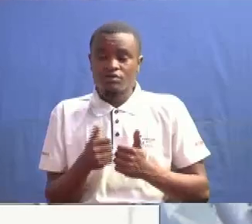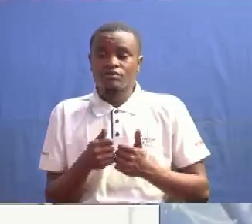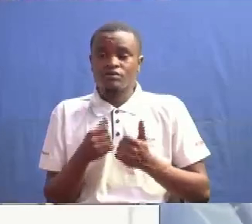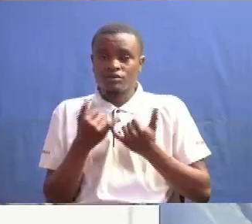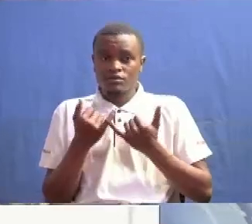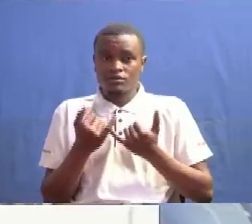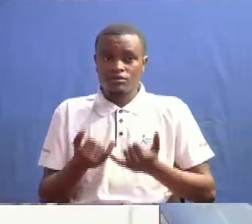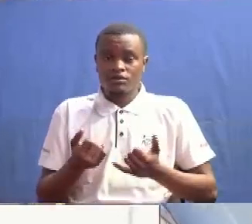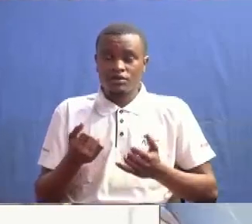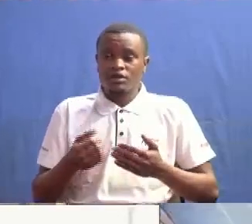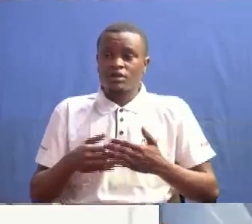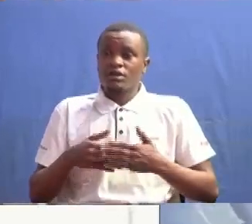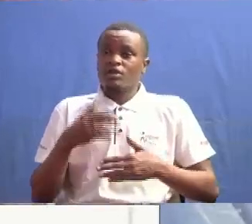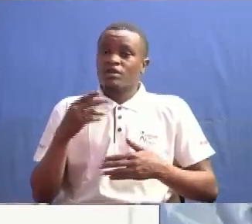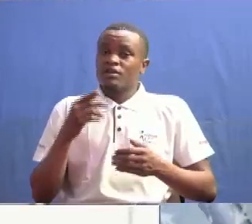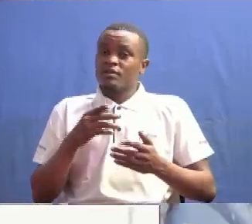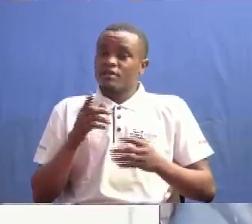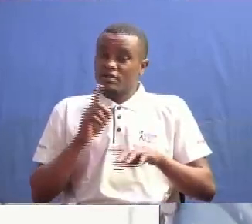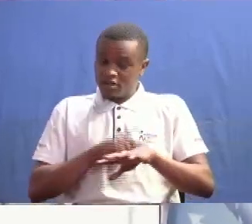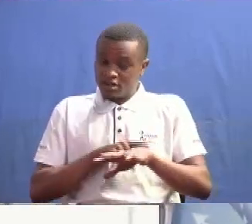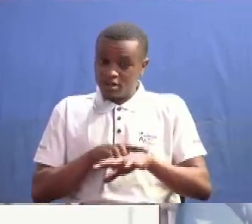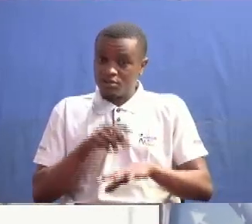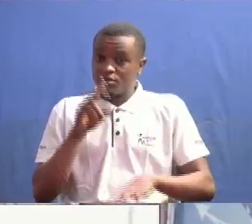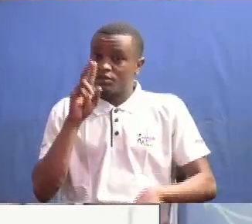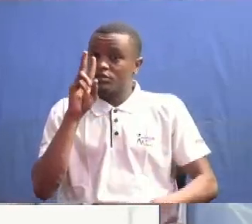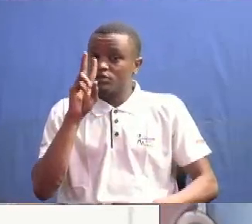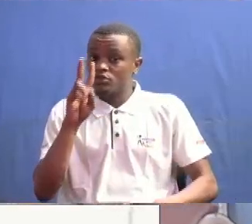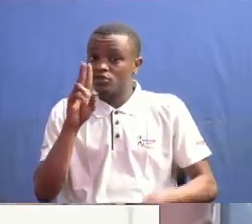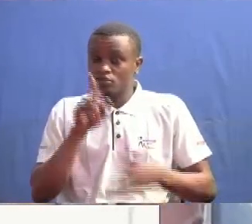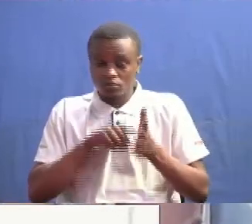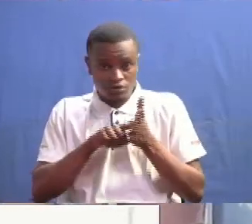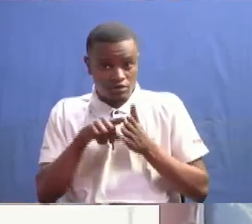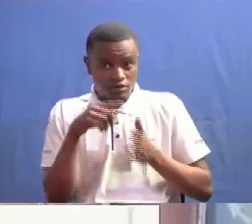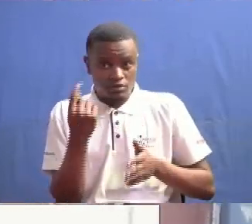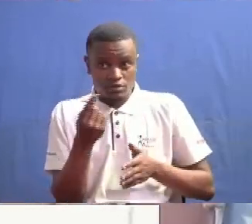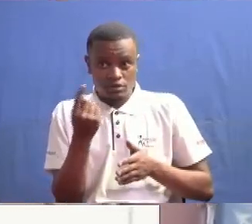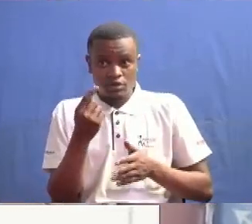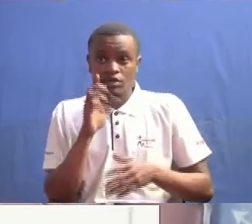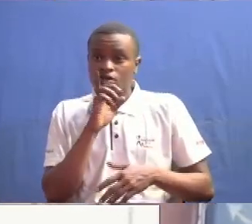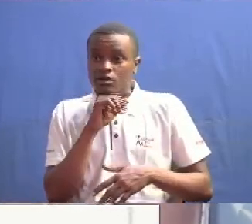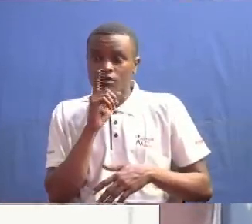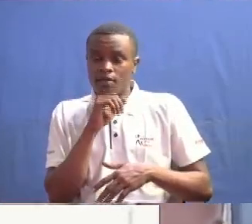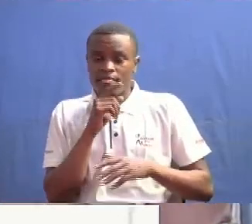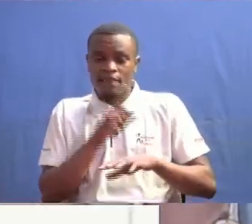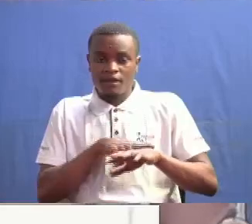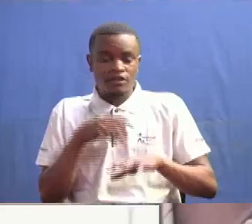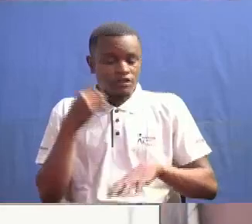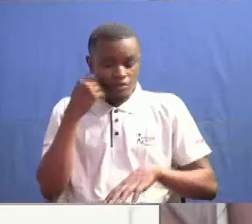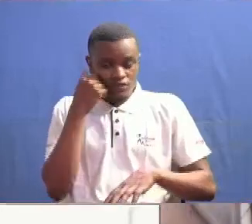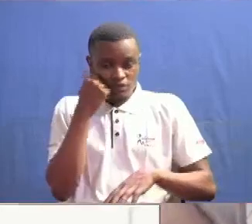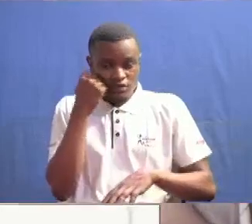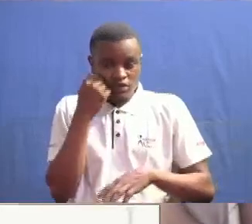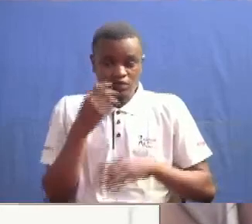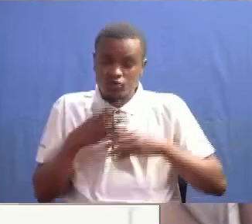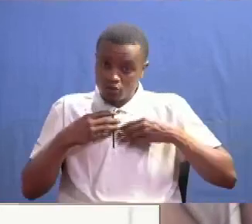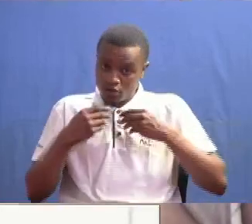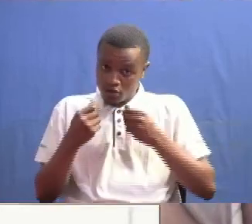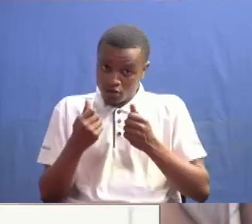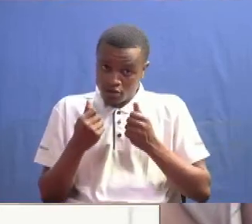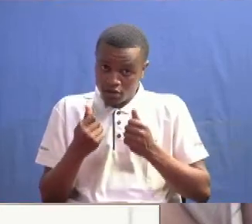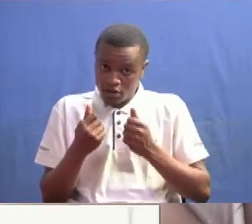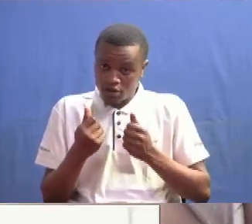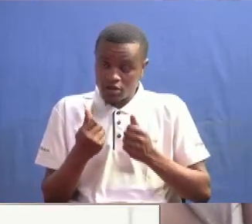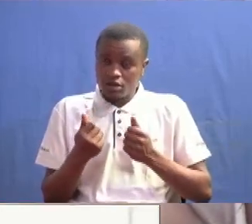2 weeks. The longer you stay, when you have an infection, you heal. And when you heal, you scar. And the scar is